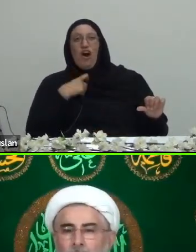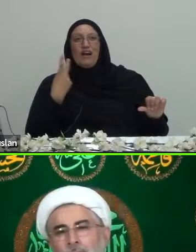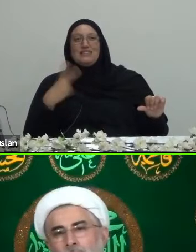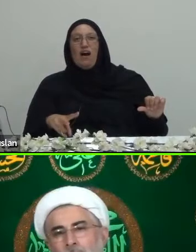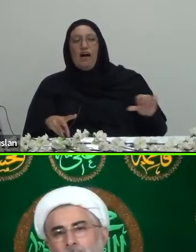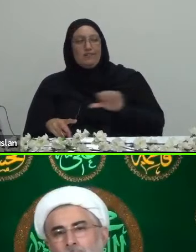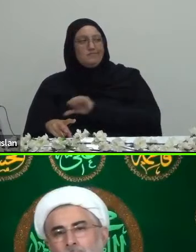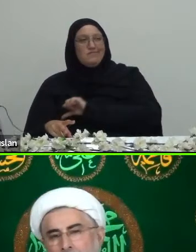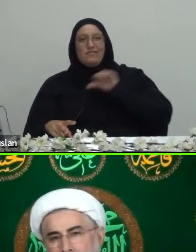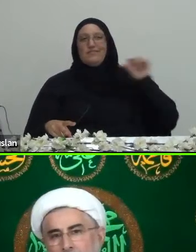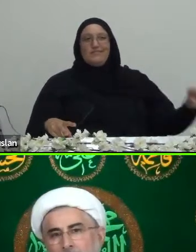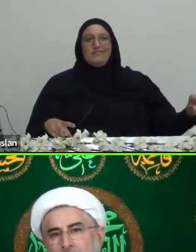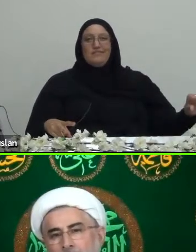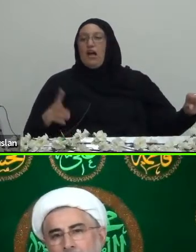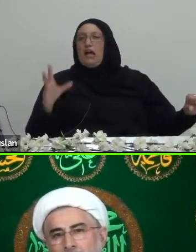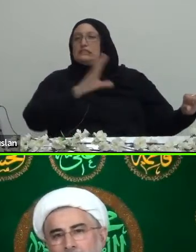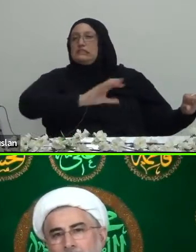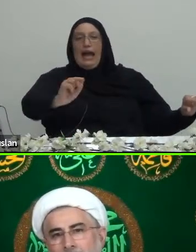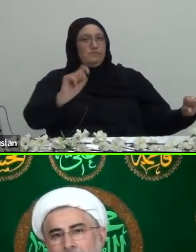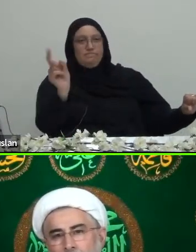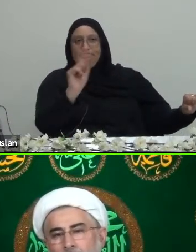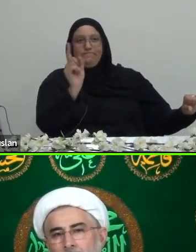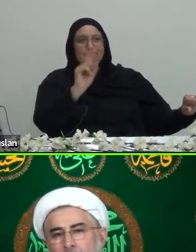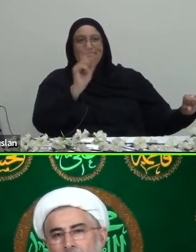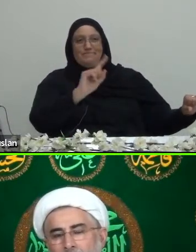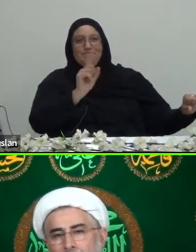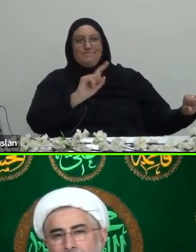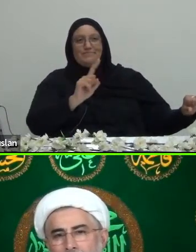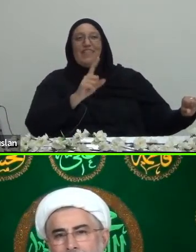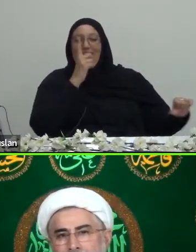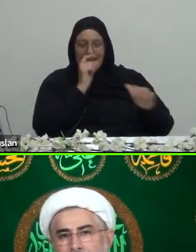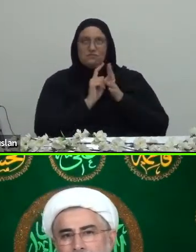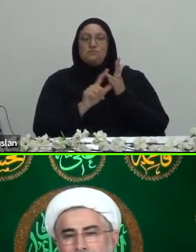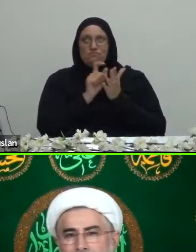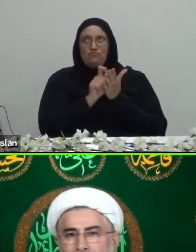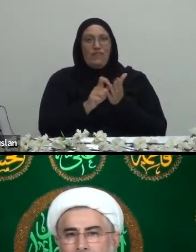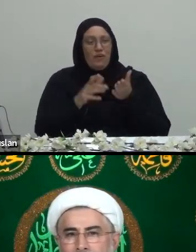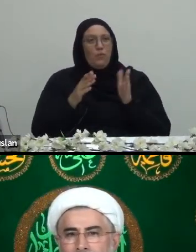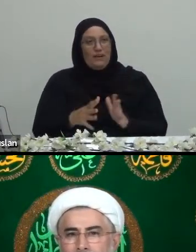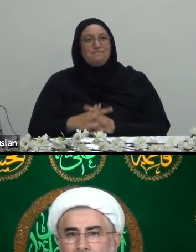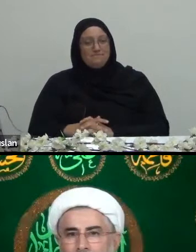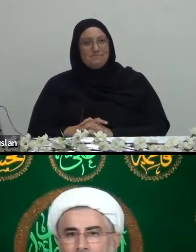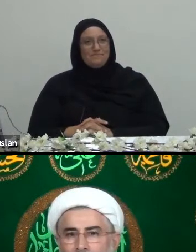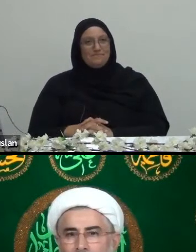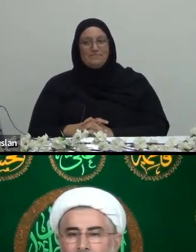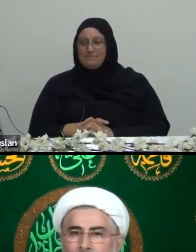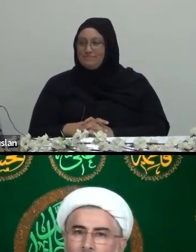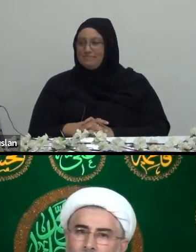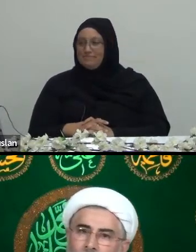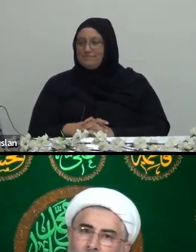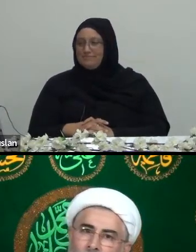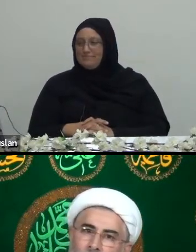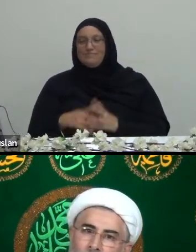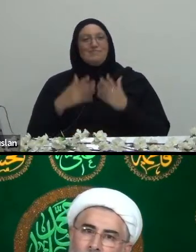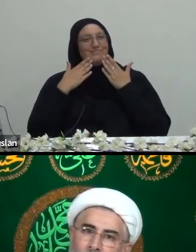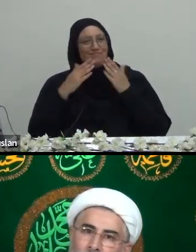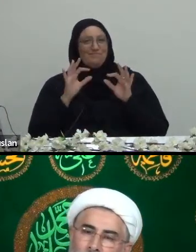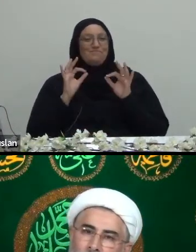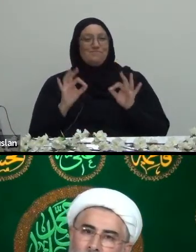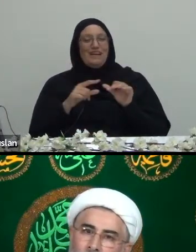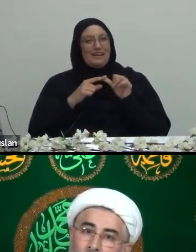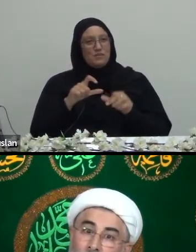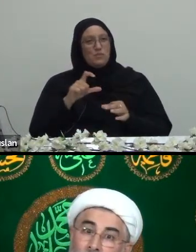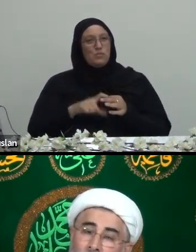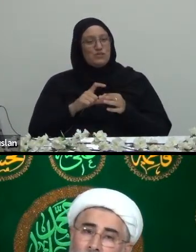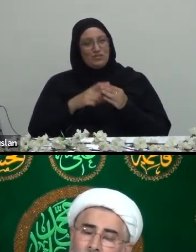right to touch it. This is possible. They can do it this way. Excellent. I think that answers that question